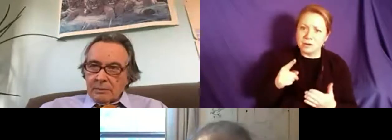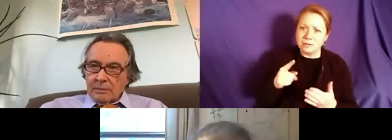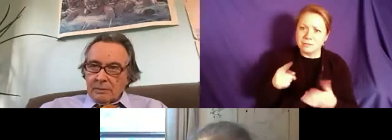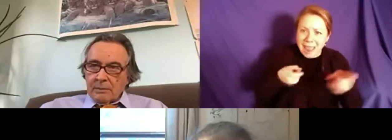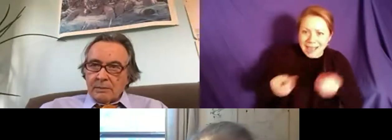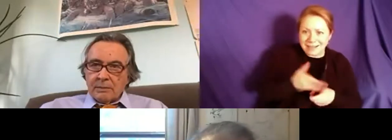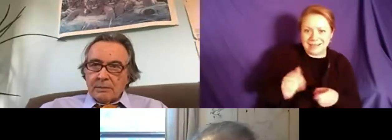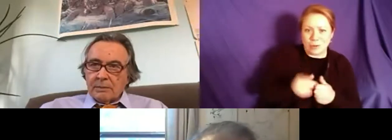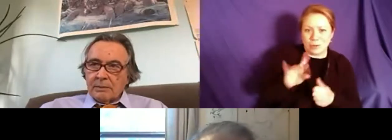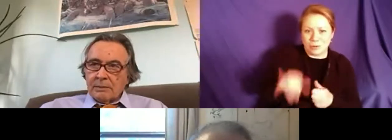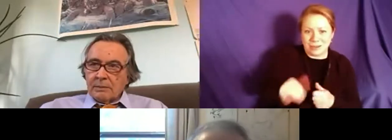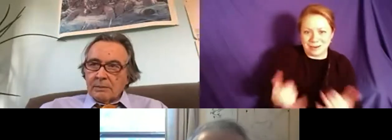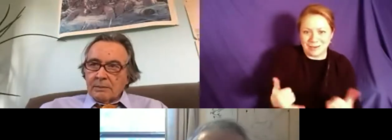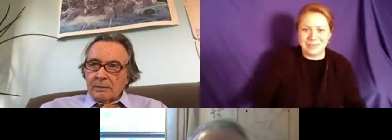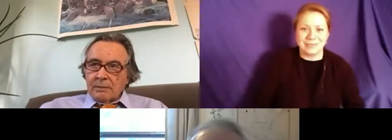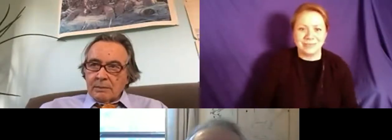you do.